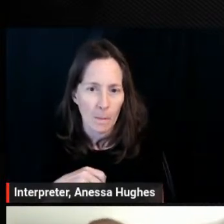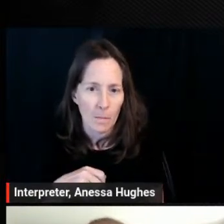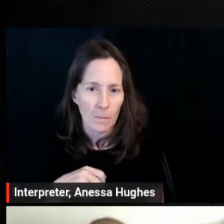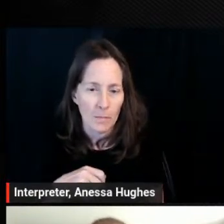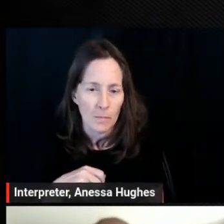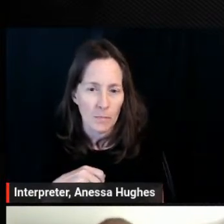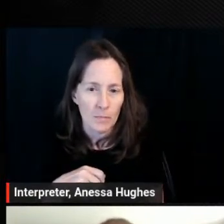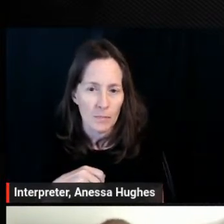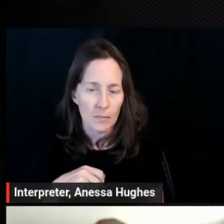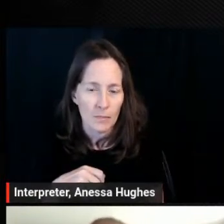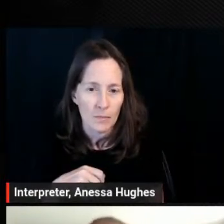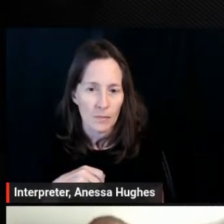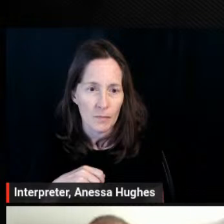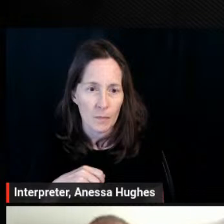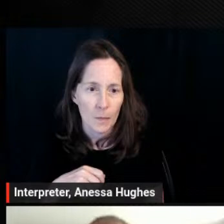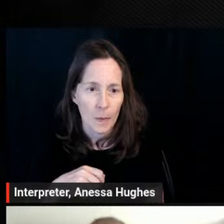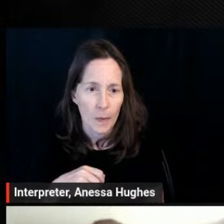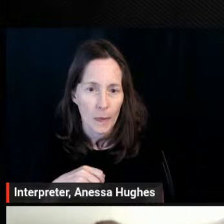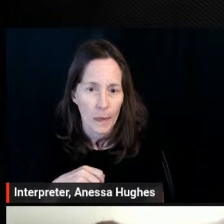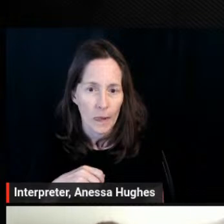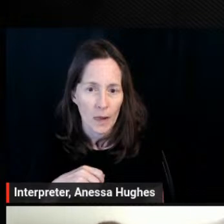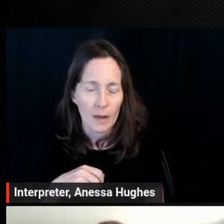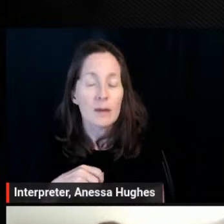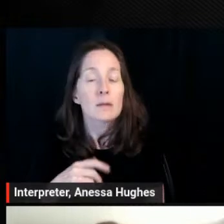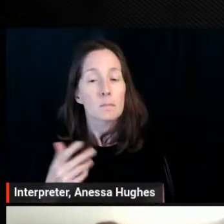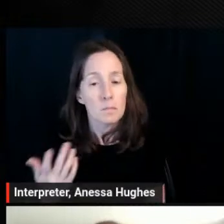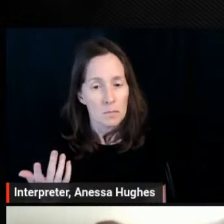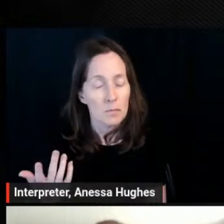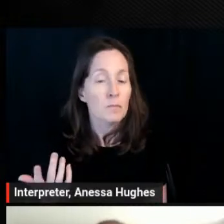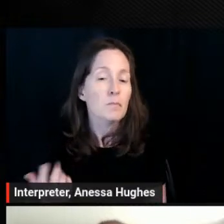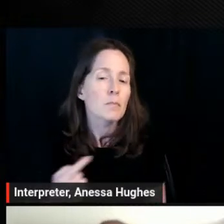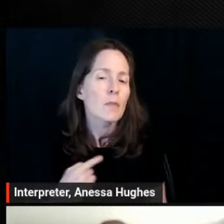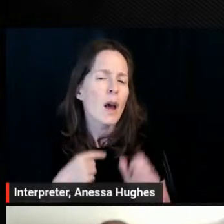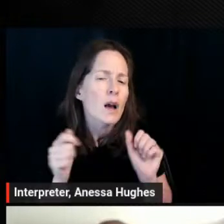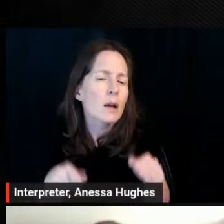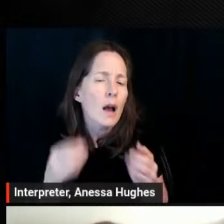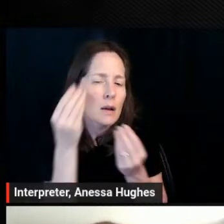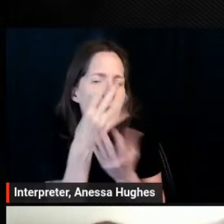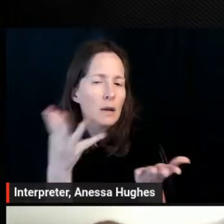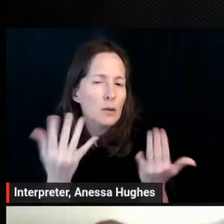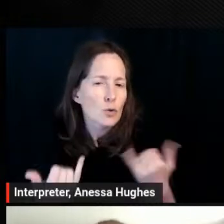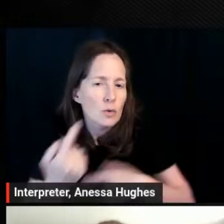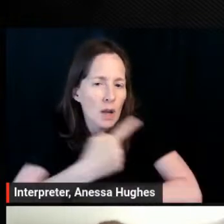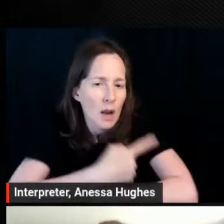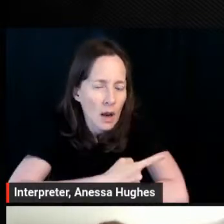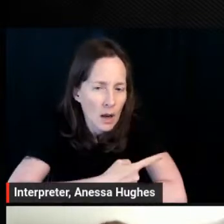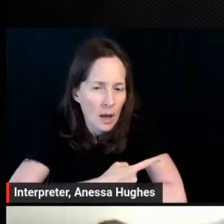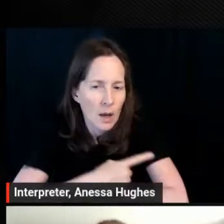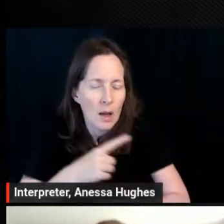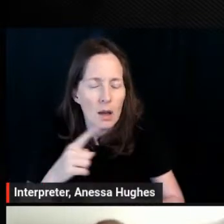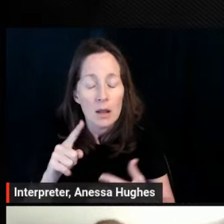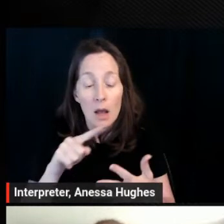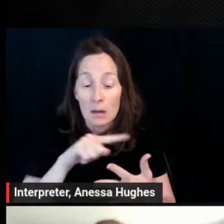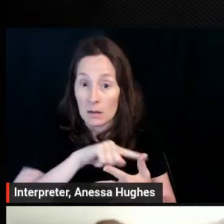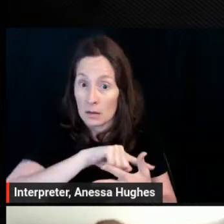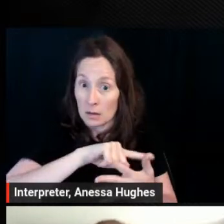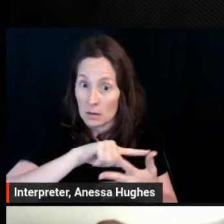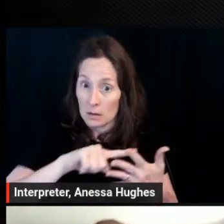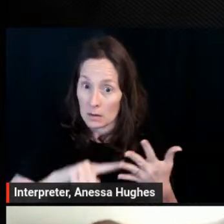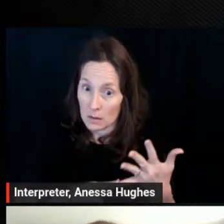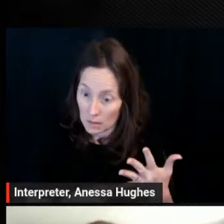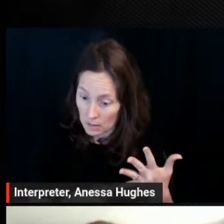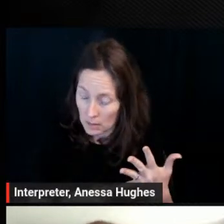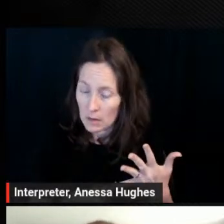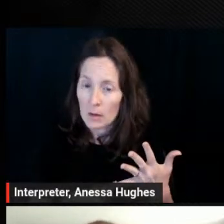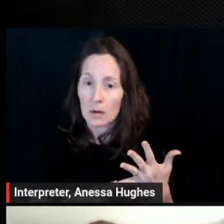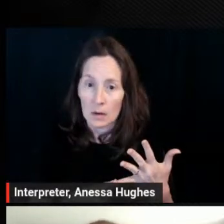All I can say here is that what Cornelius and Sam and Enos and Alex and Joe made happen was